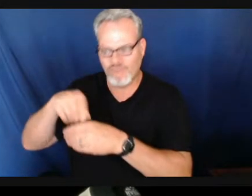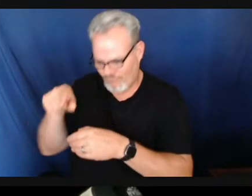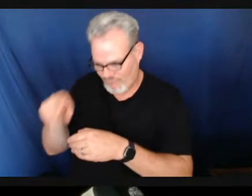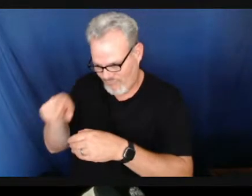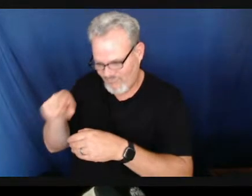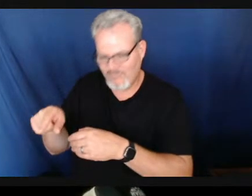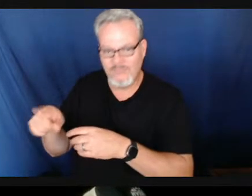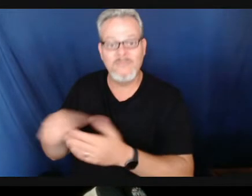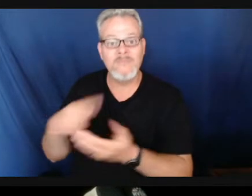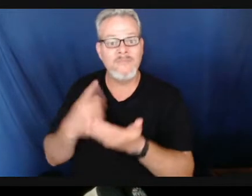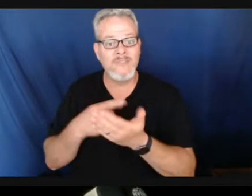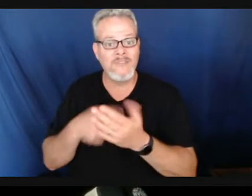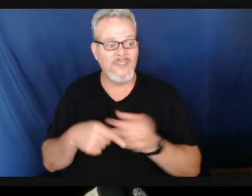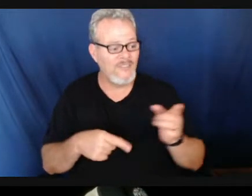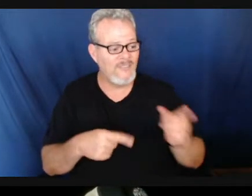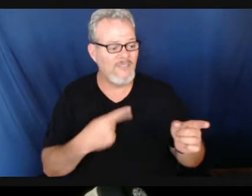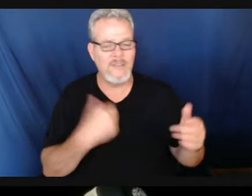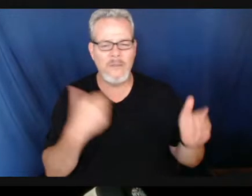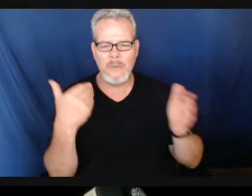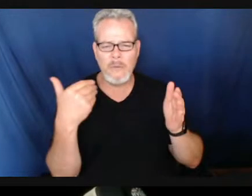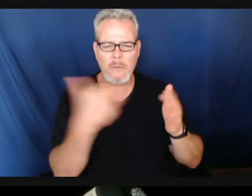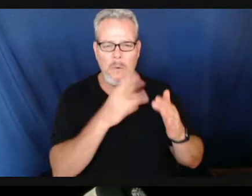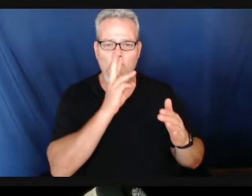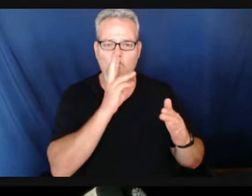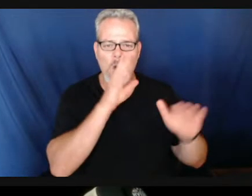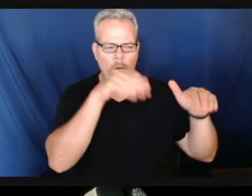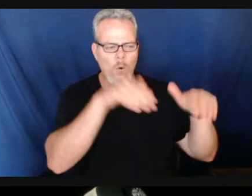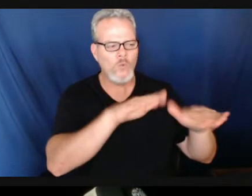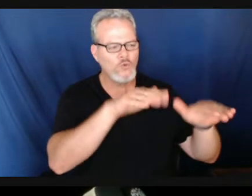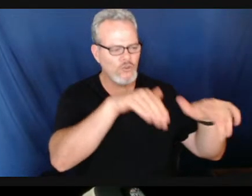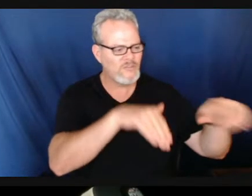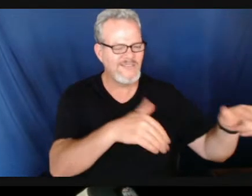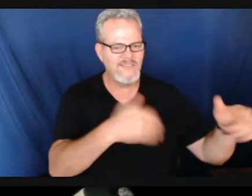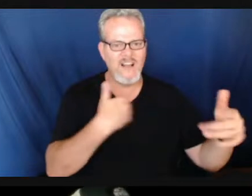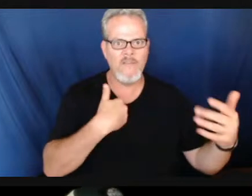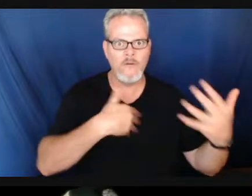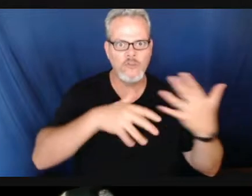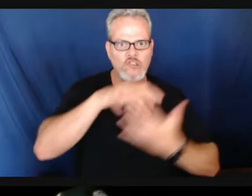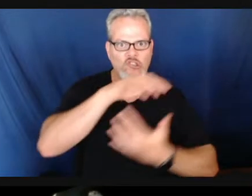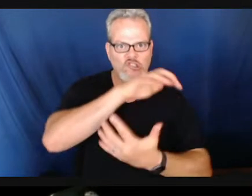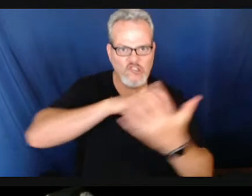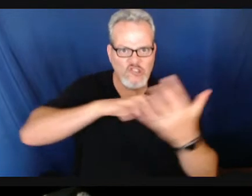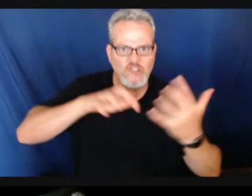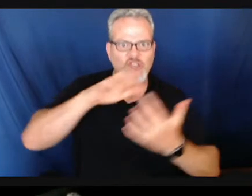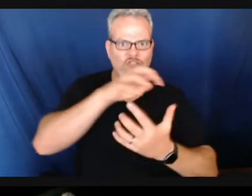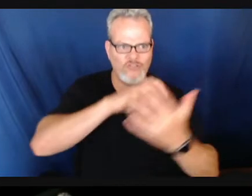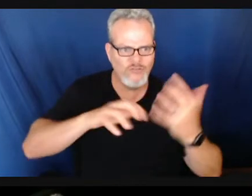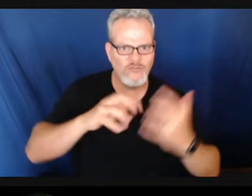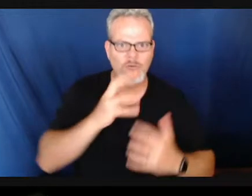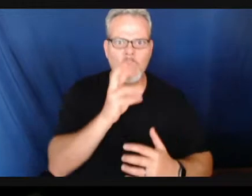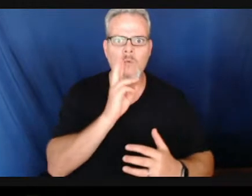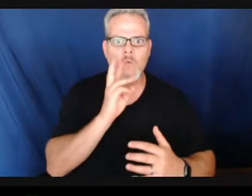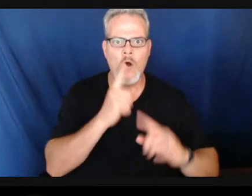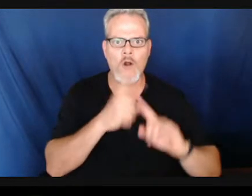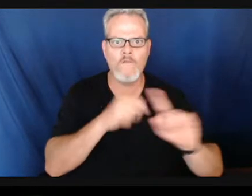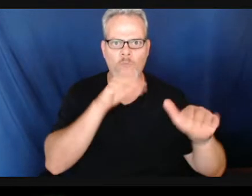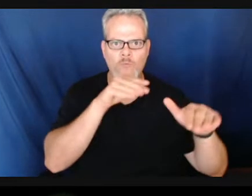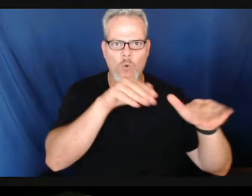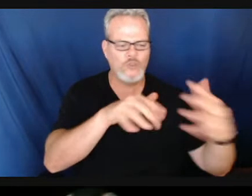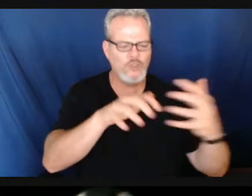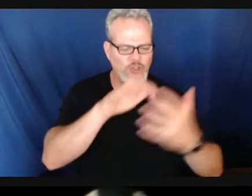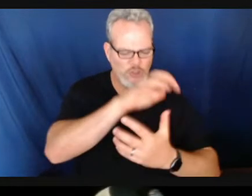closer to the ocean some interaction of the water from the ocean to increase hydrogen to where you can have